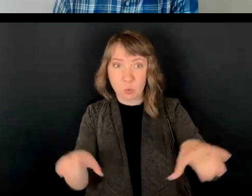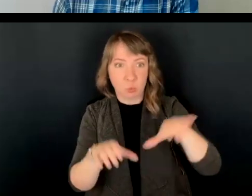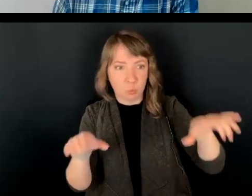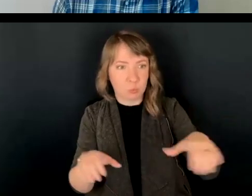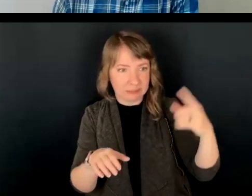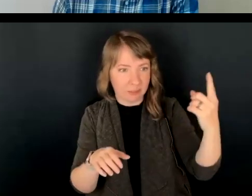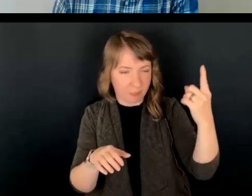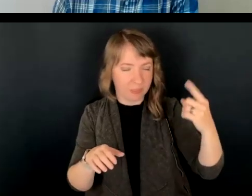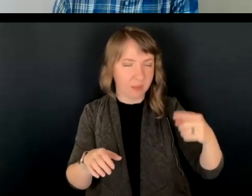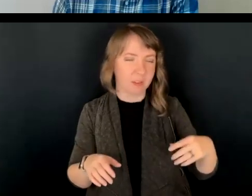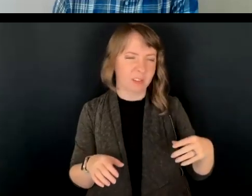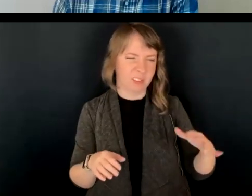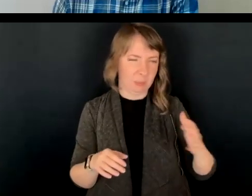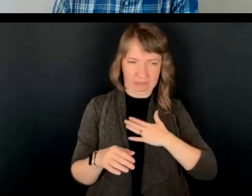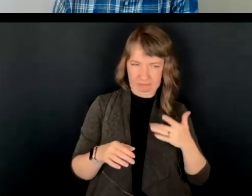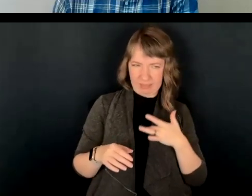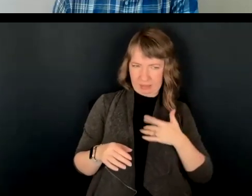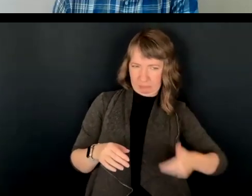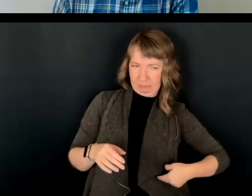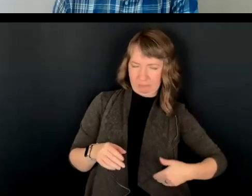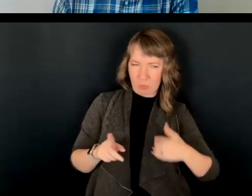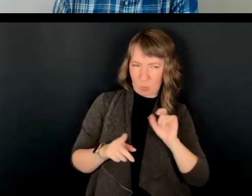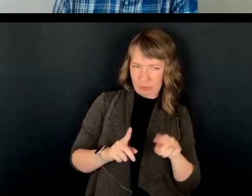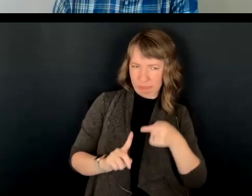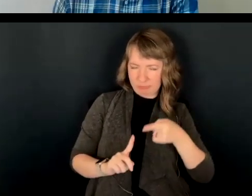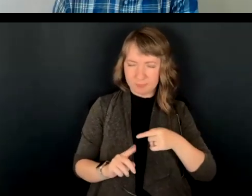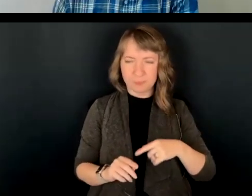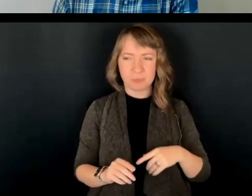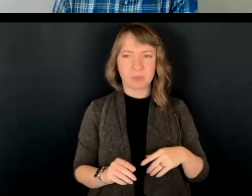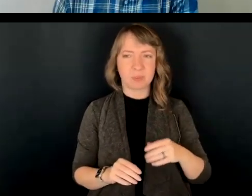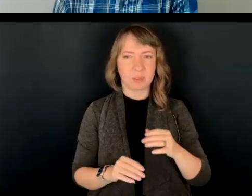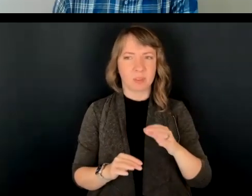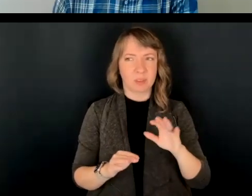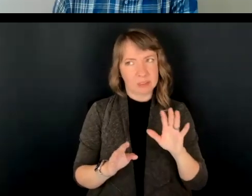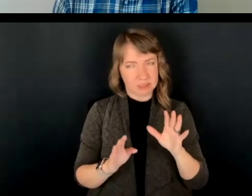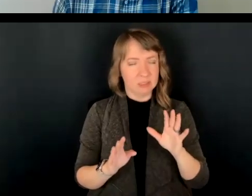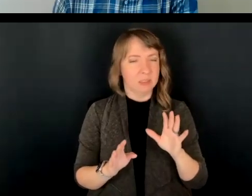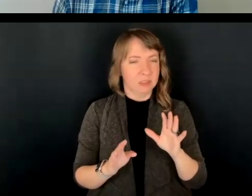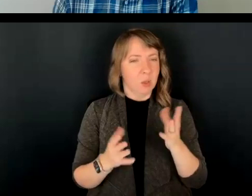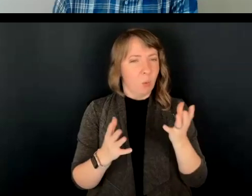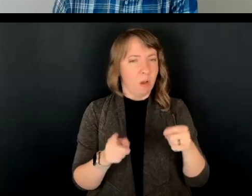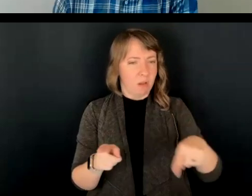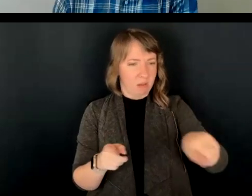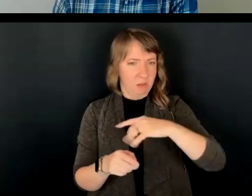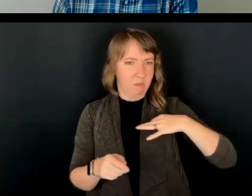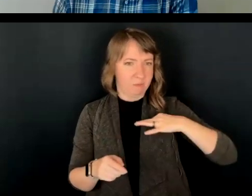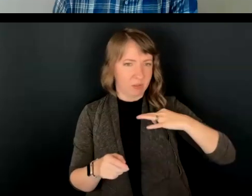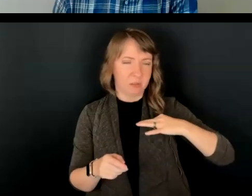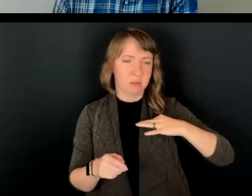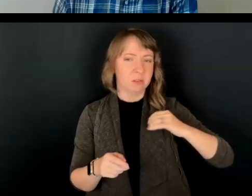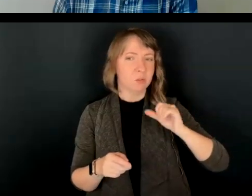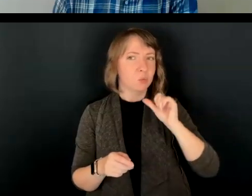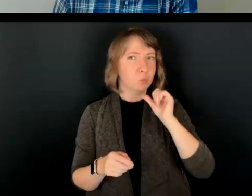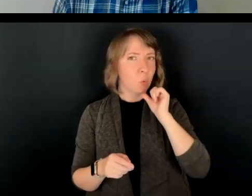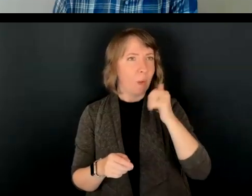question. I think making sure that the volunteers are not going to have a life-changing